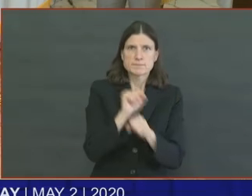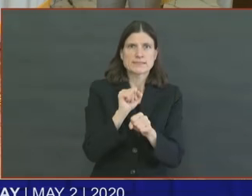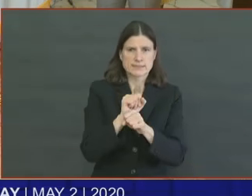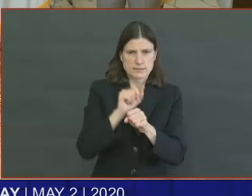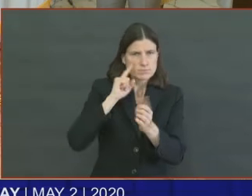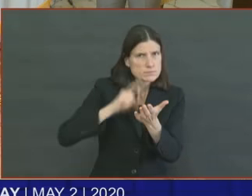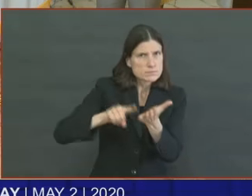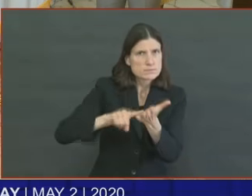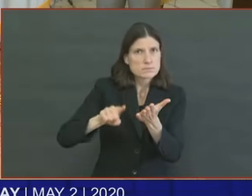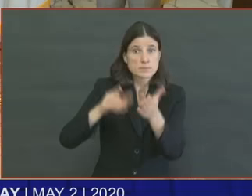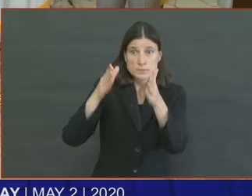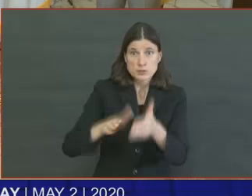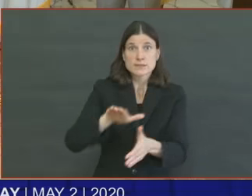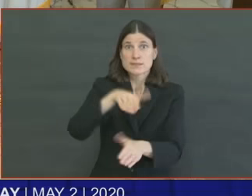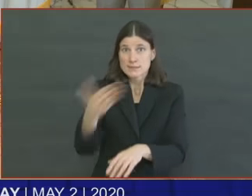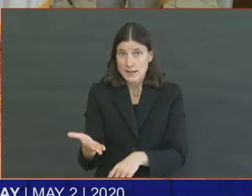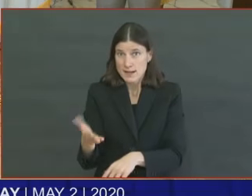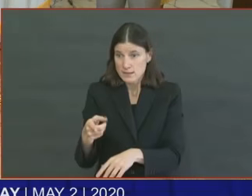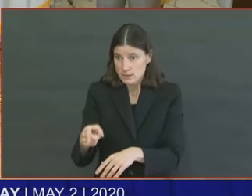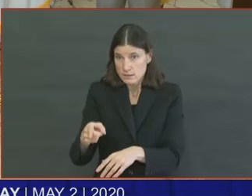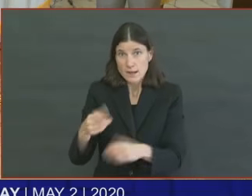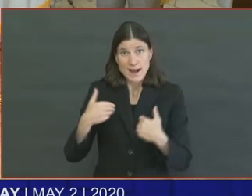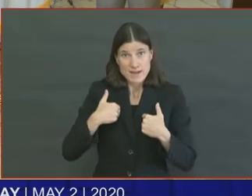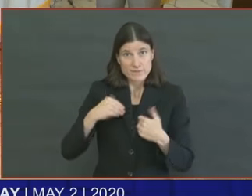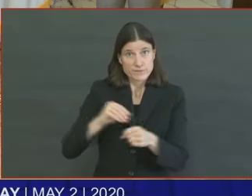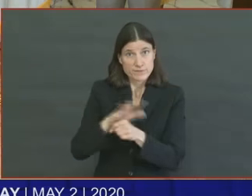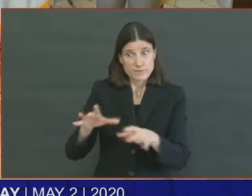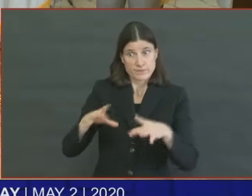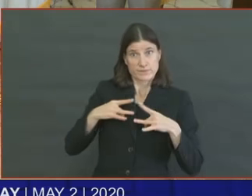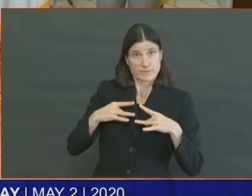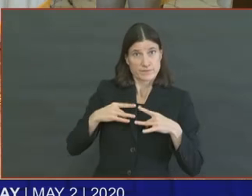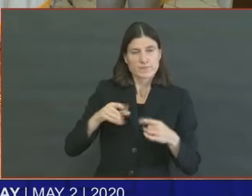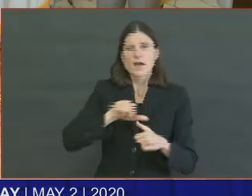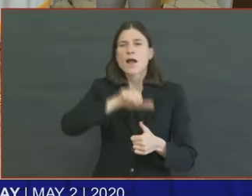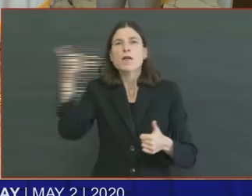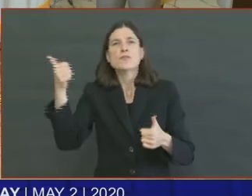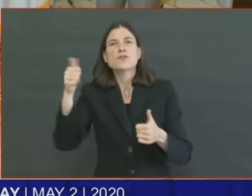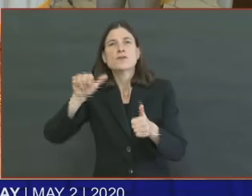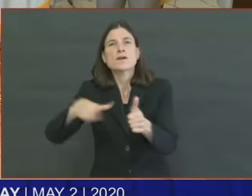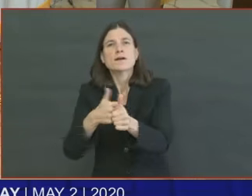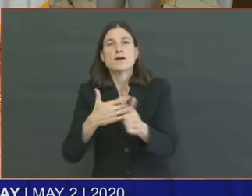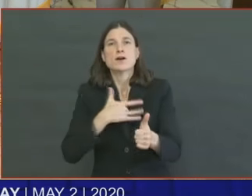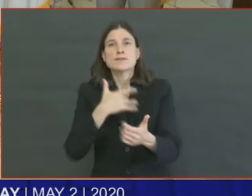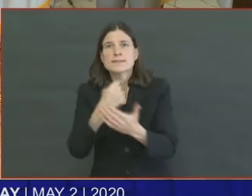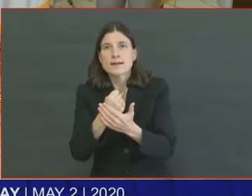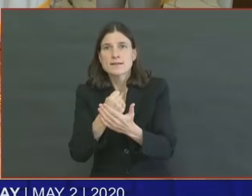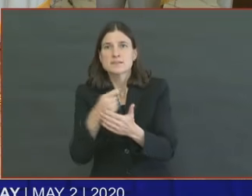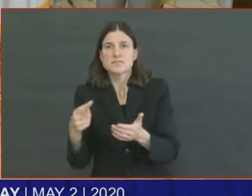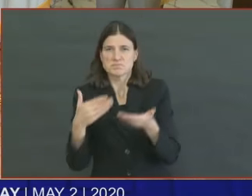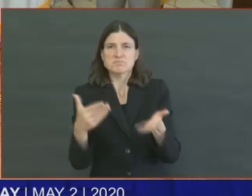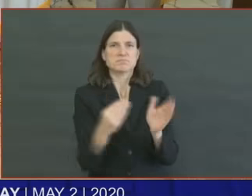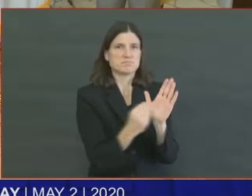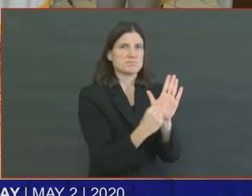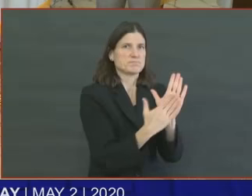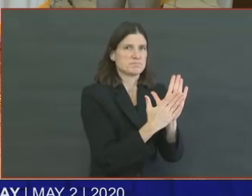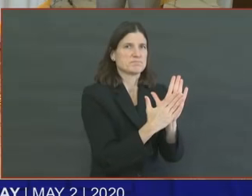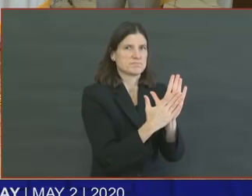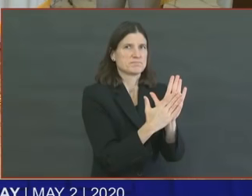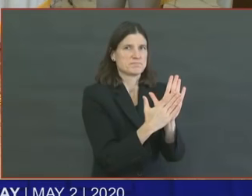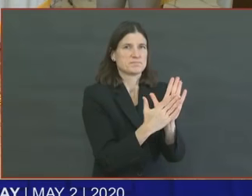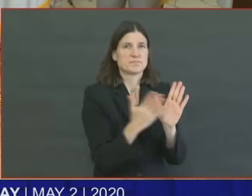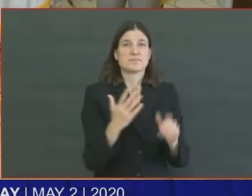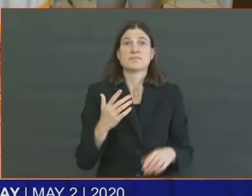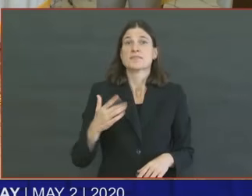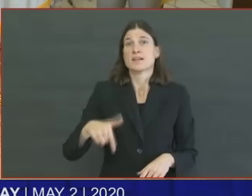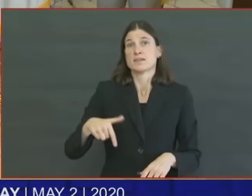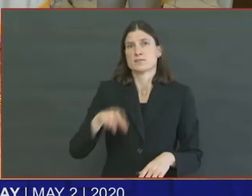some counts of excess deaths, I would say overall as a state for Rhode Island, we have a system in place that allows us to the best